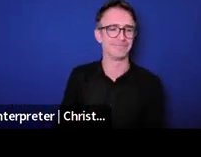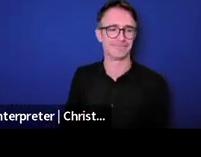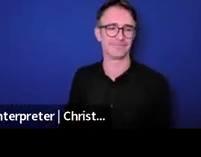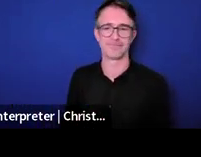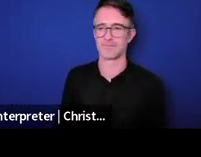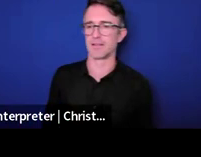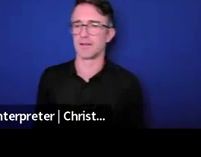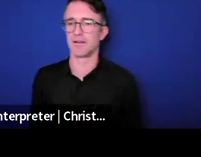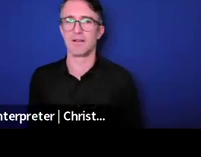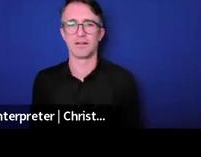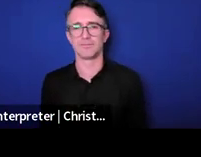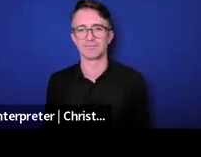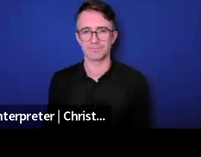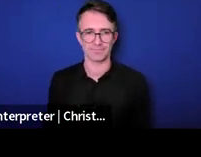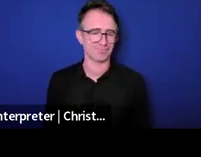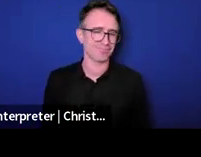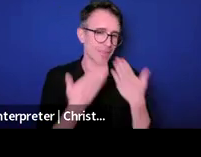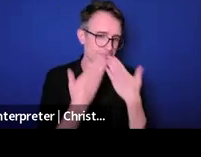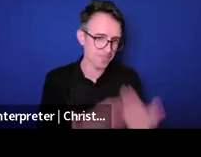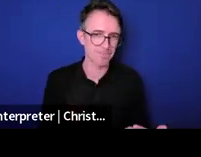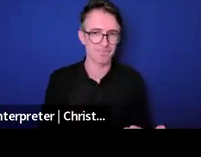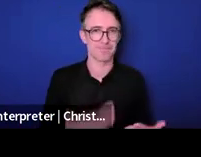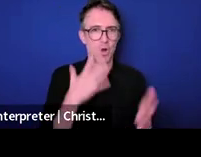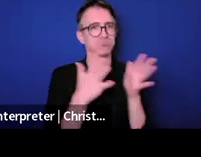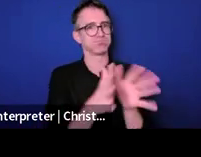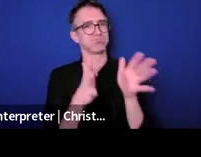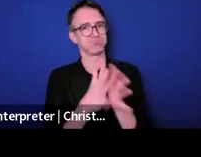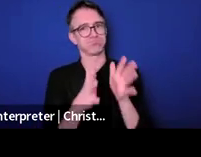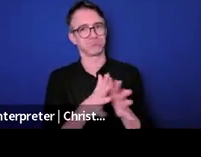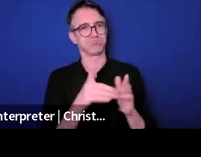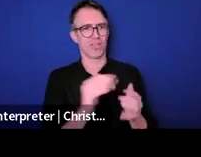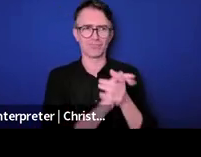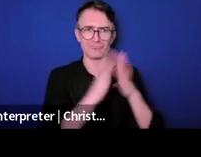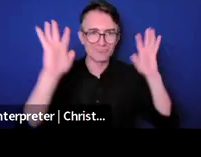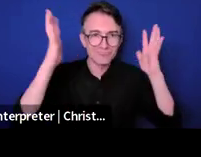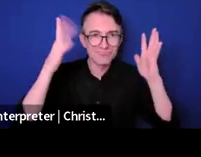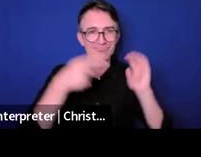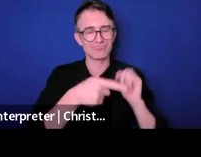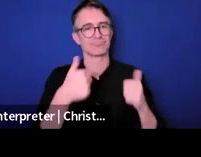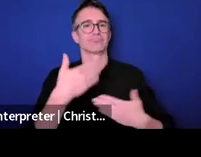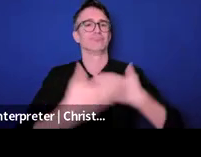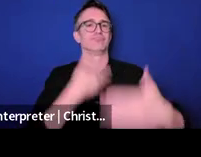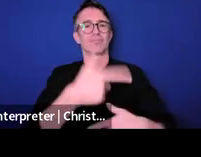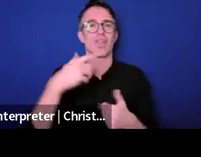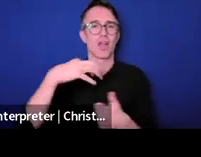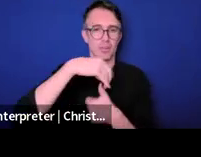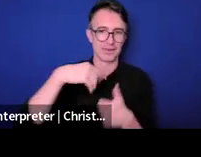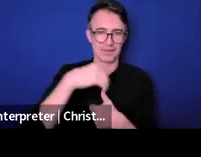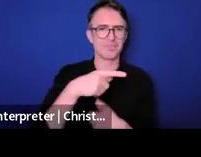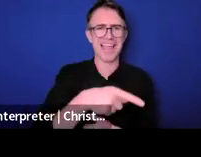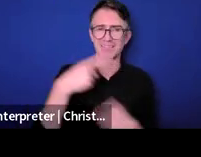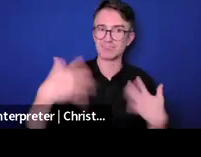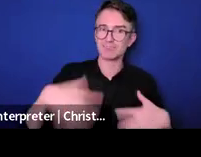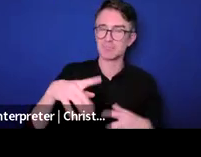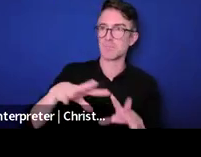for articulating those reforms, and congratulations on foster care. We know that it is a challenge with regards to children with disabilities,